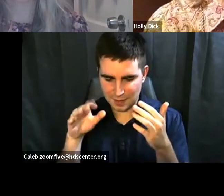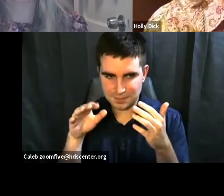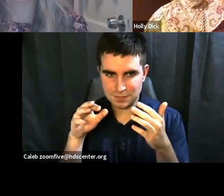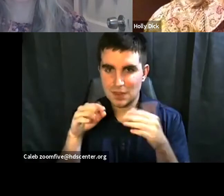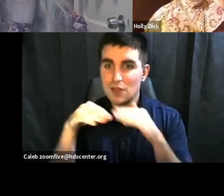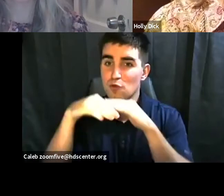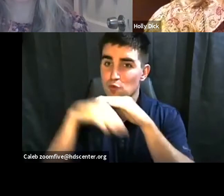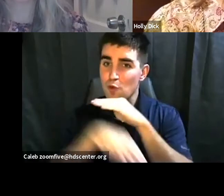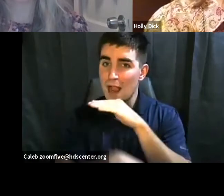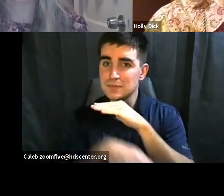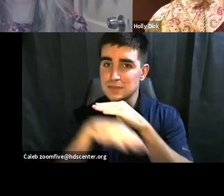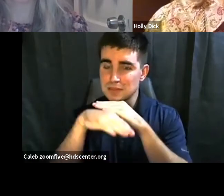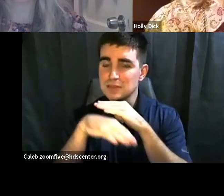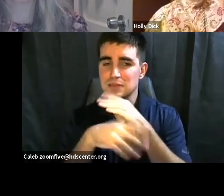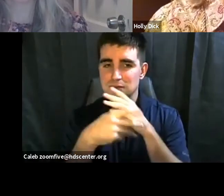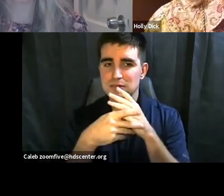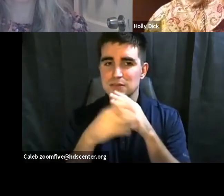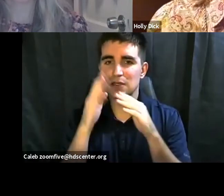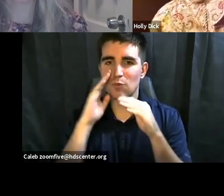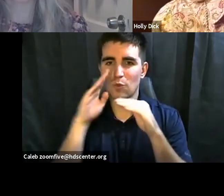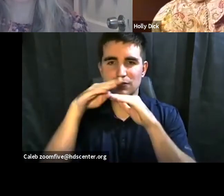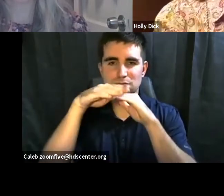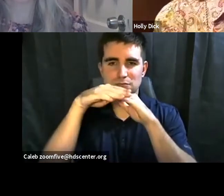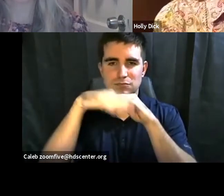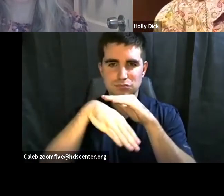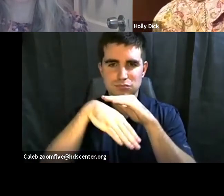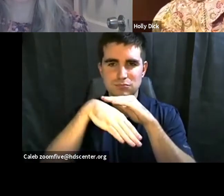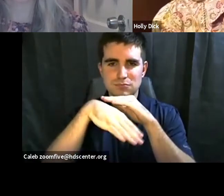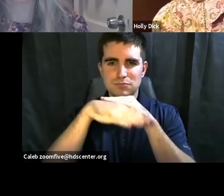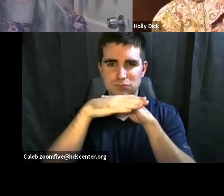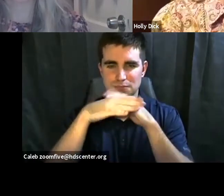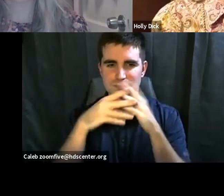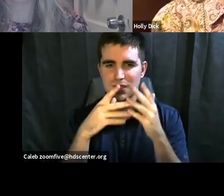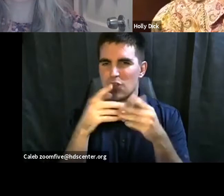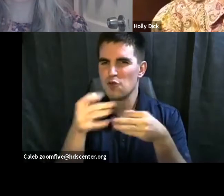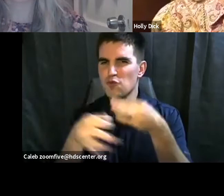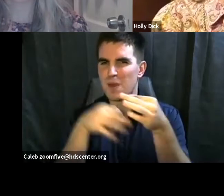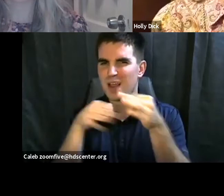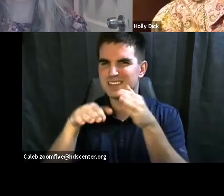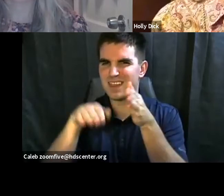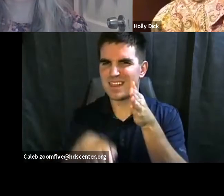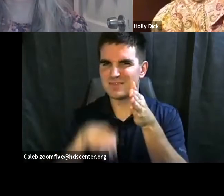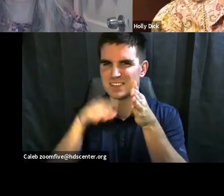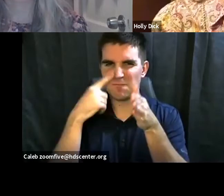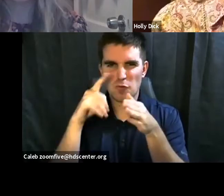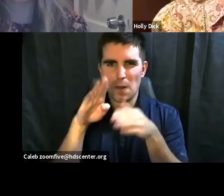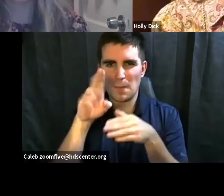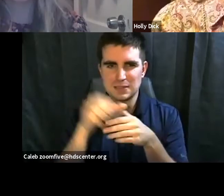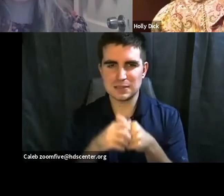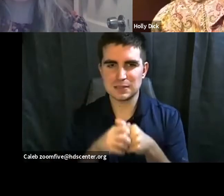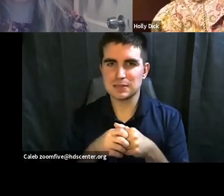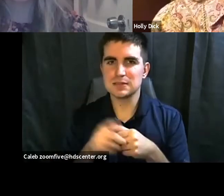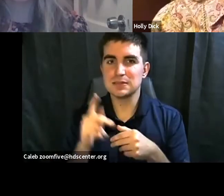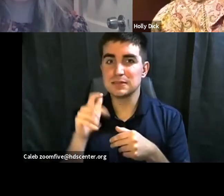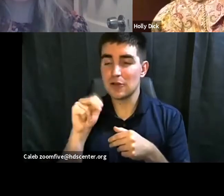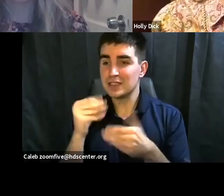ramps that you could lower down, replaced the hydraulic lifts on the bus. In some ways, it's just as